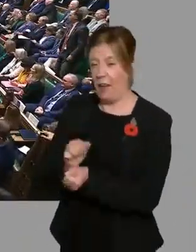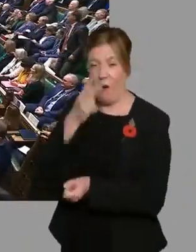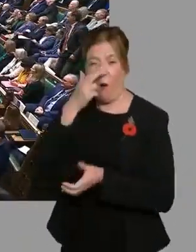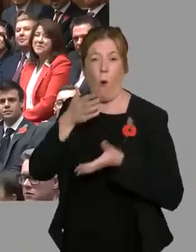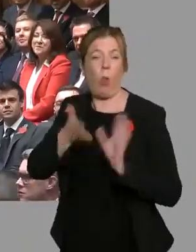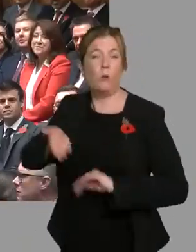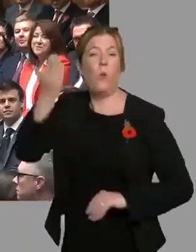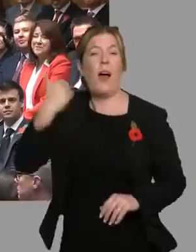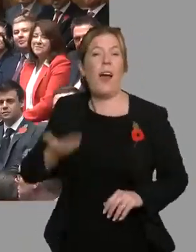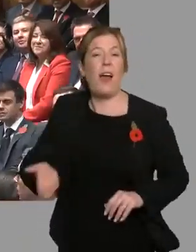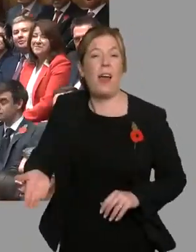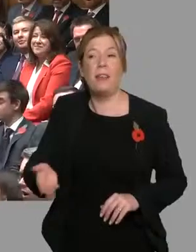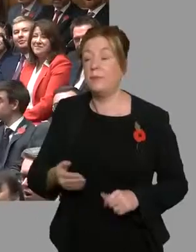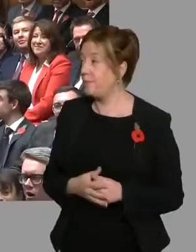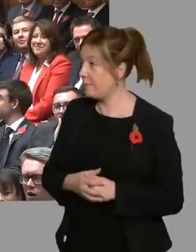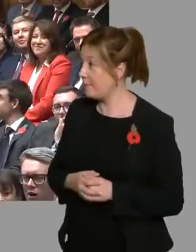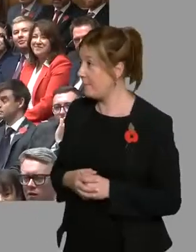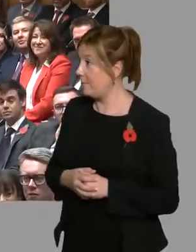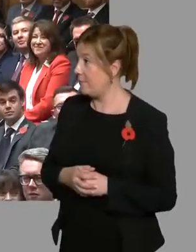Thank you, Mr. Speaker.